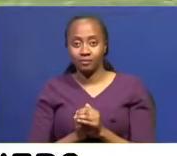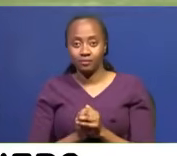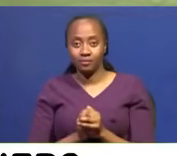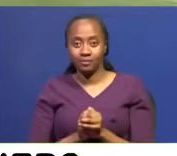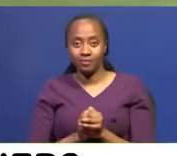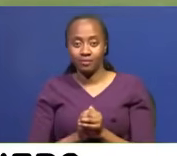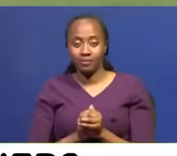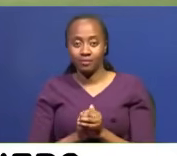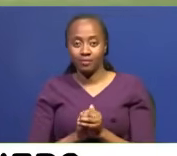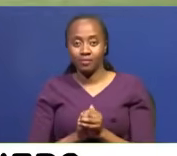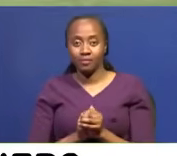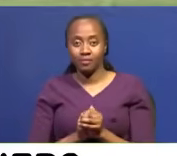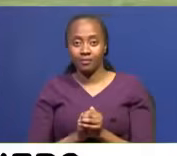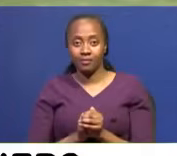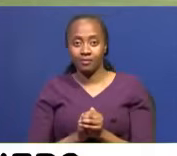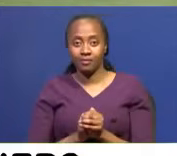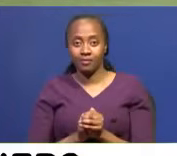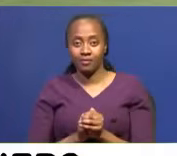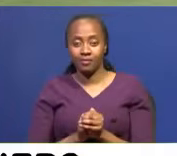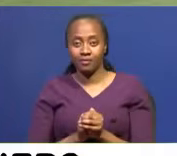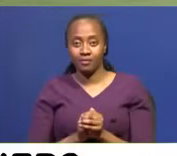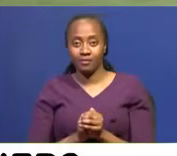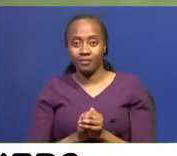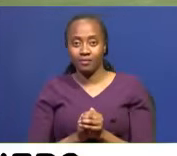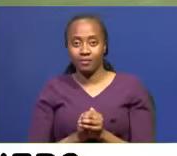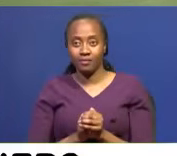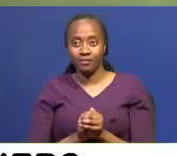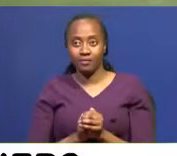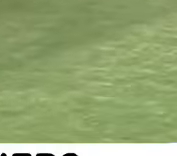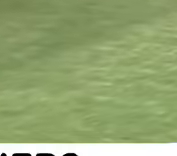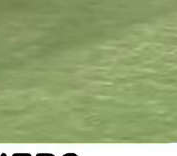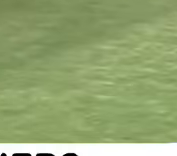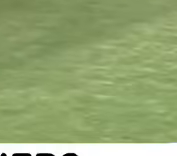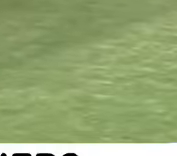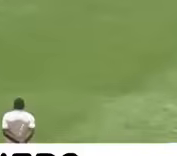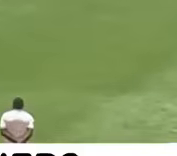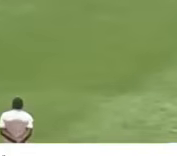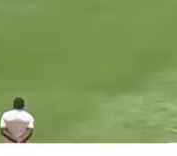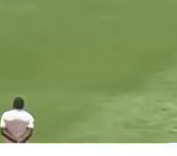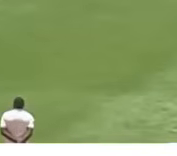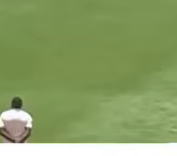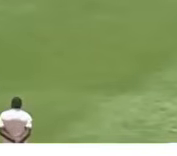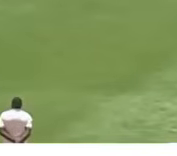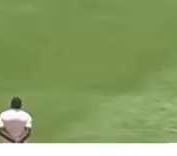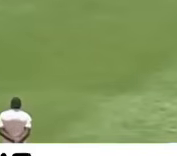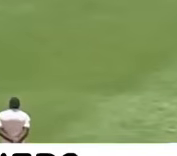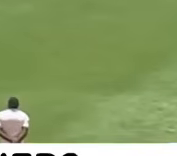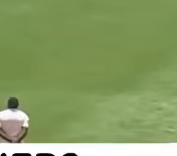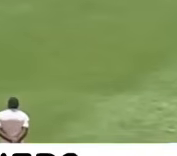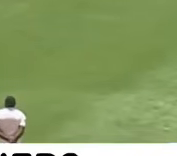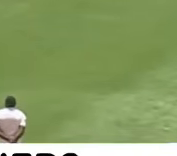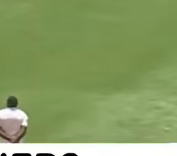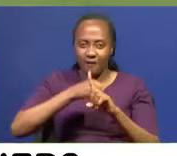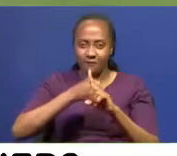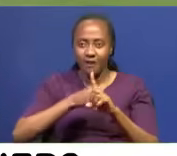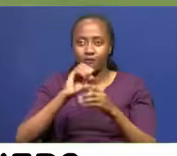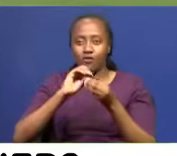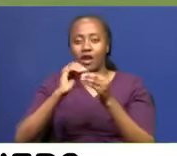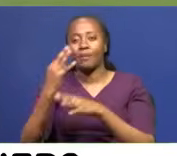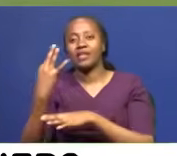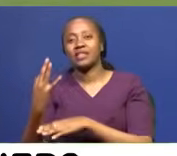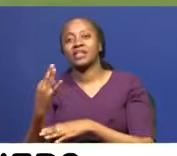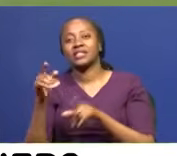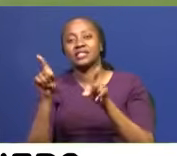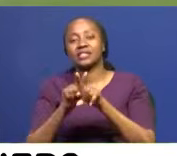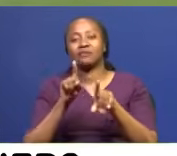Janet Pangamwene naweka kwenye njia kule Winfrida. In the fight for bronze, Margaret